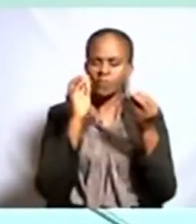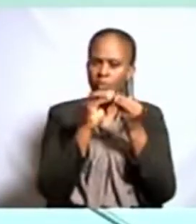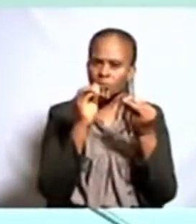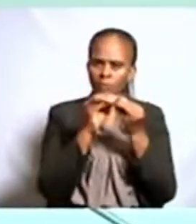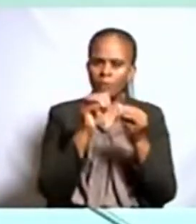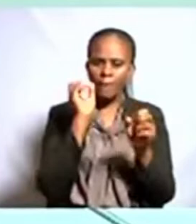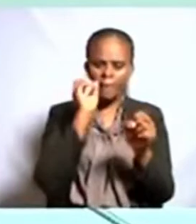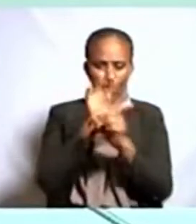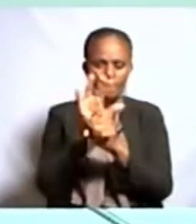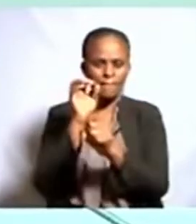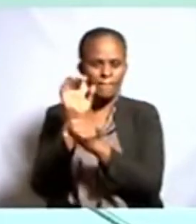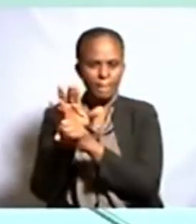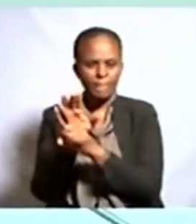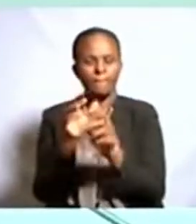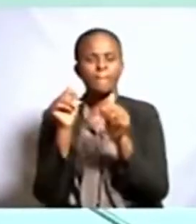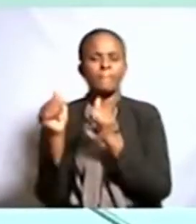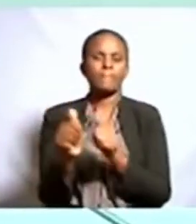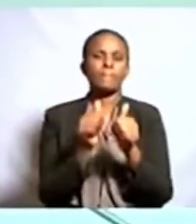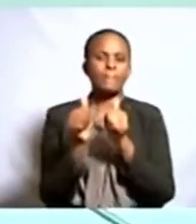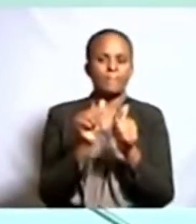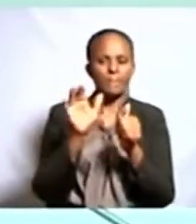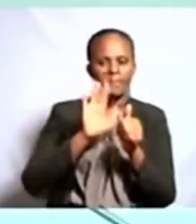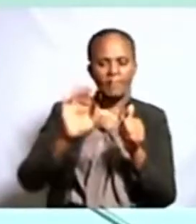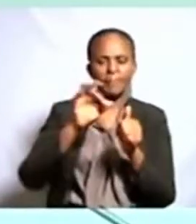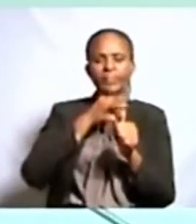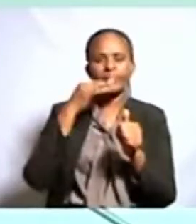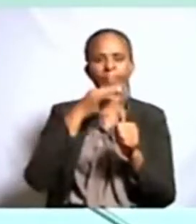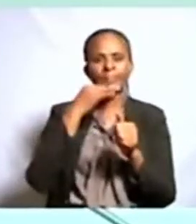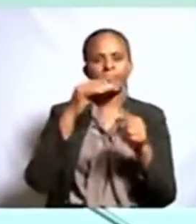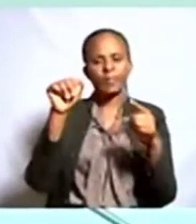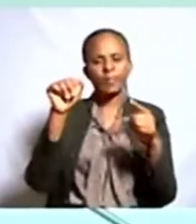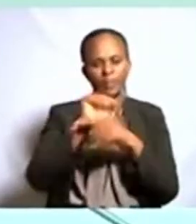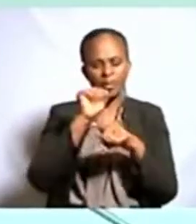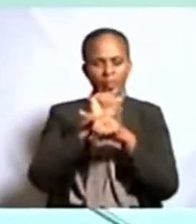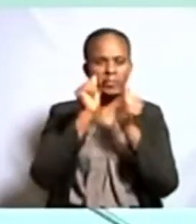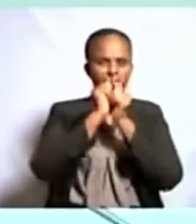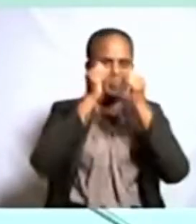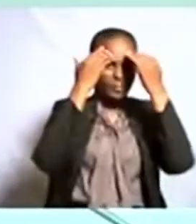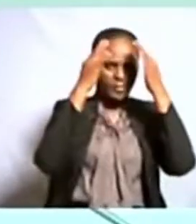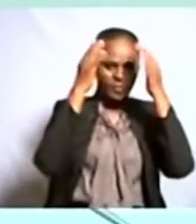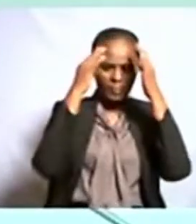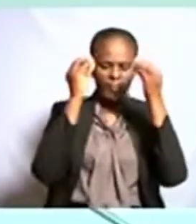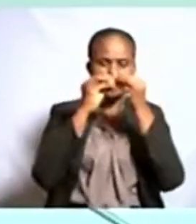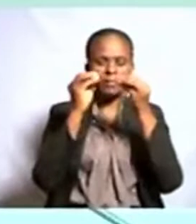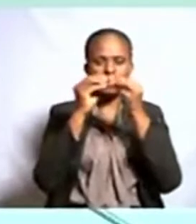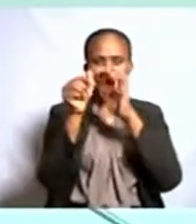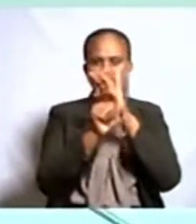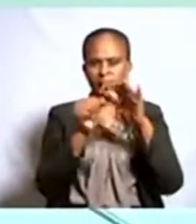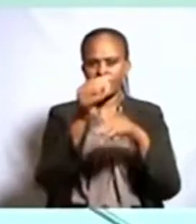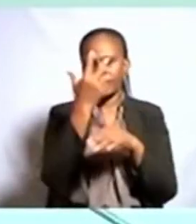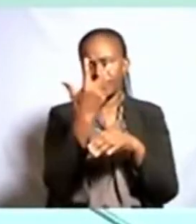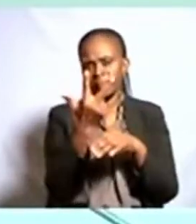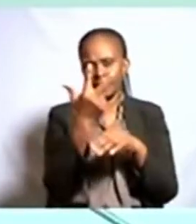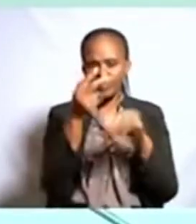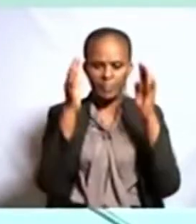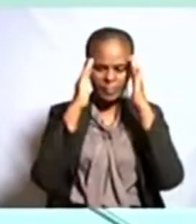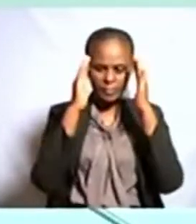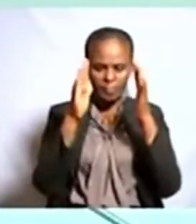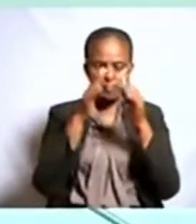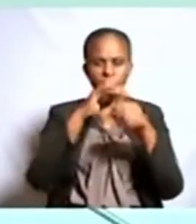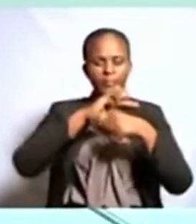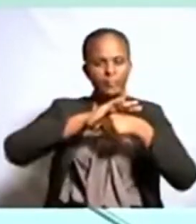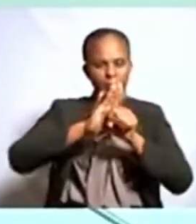impactful activities of farmer training and sensitization. Sub-item 3, overcommitment on